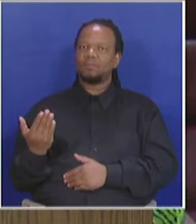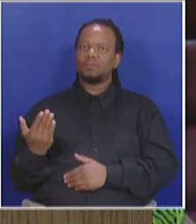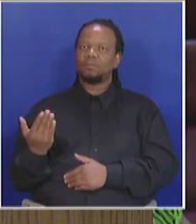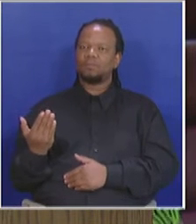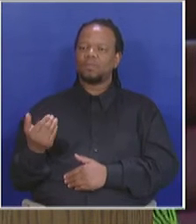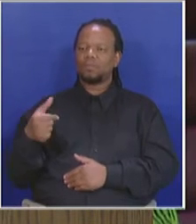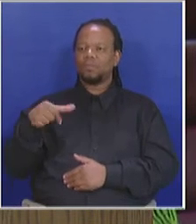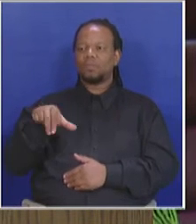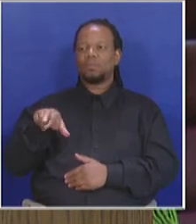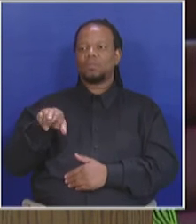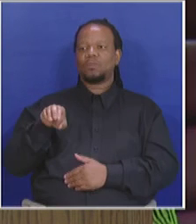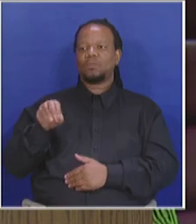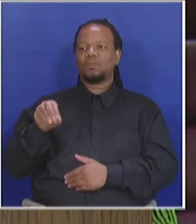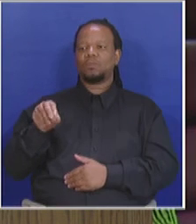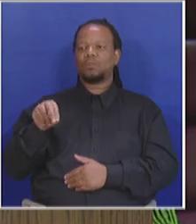Groenewald.